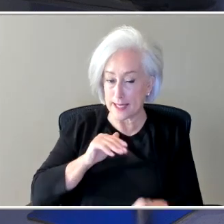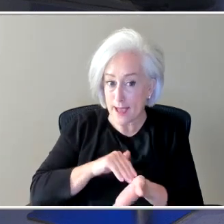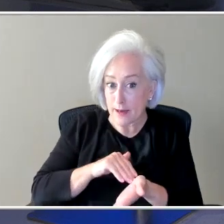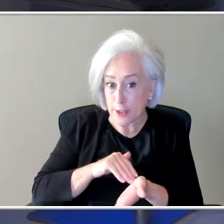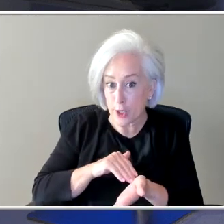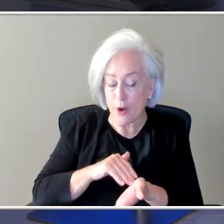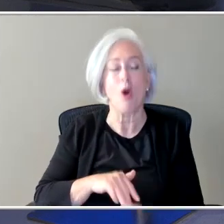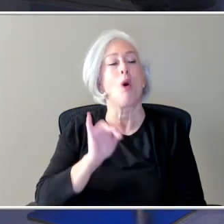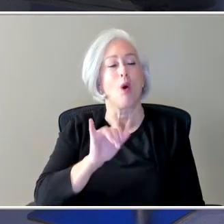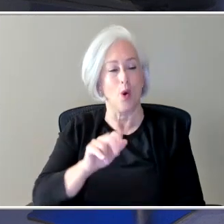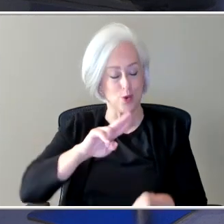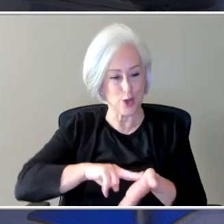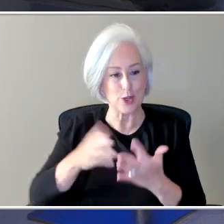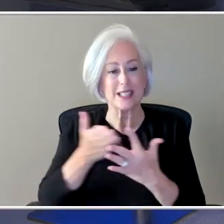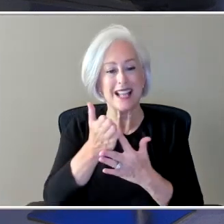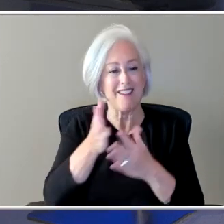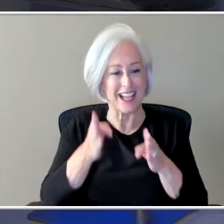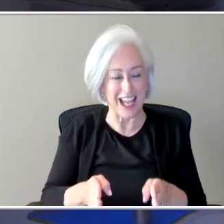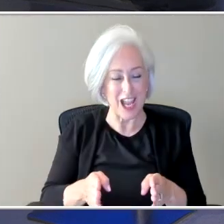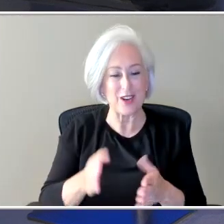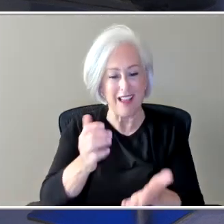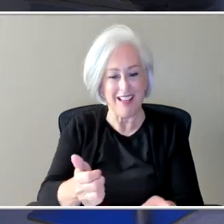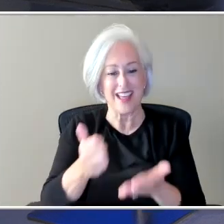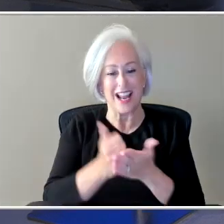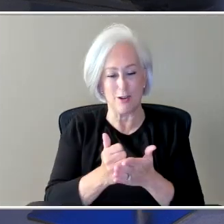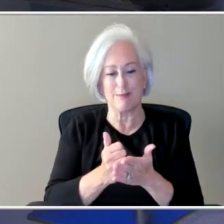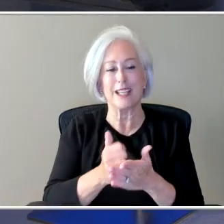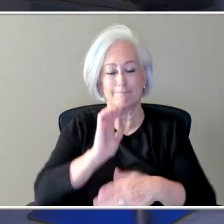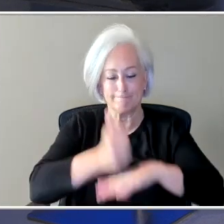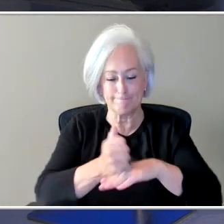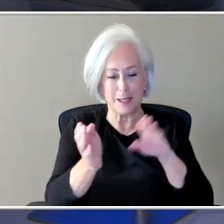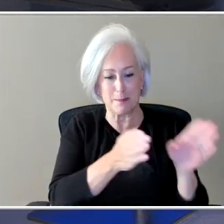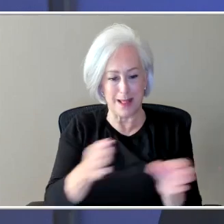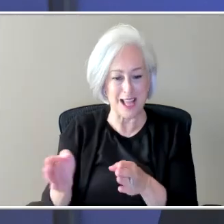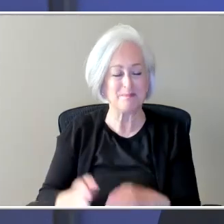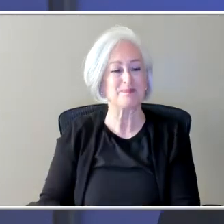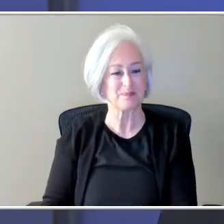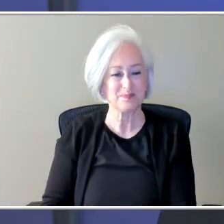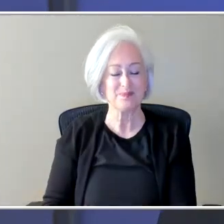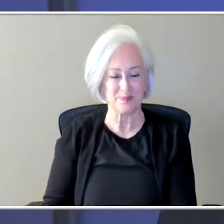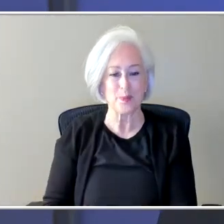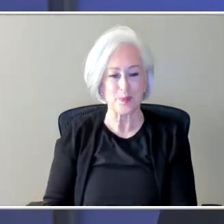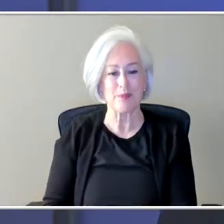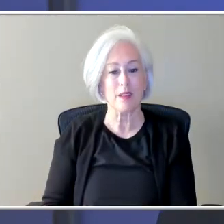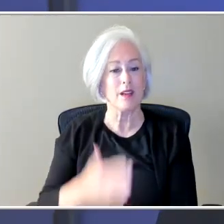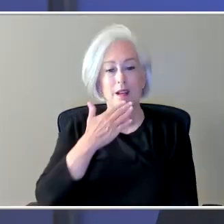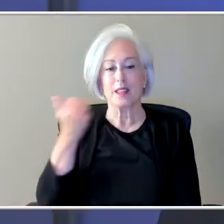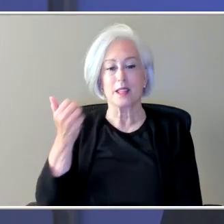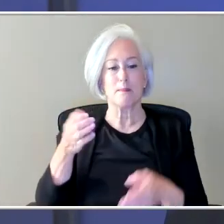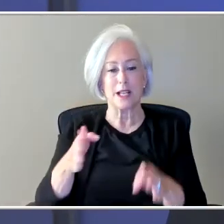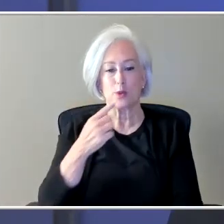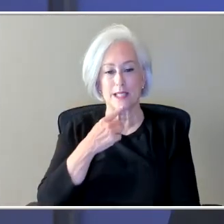on the other end of the phone that helped me lay everything out. Yeah, I was the best way to say it is I was a little dinghy